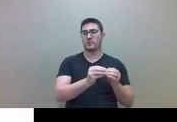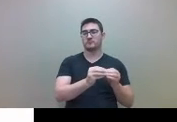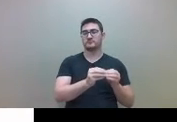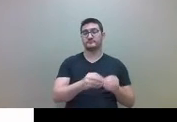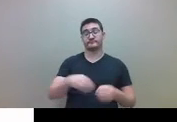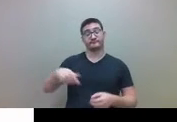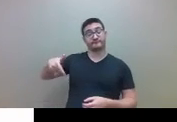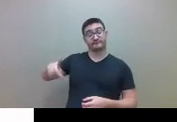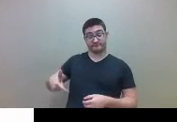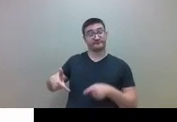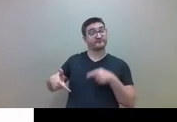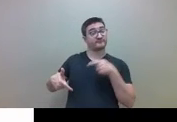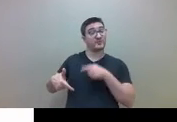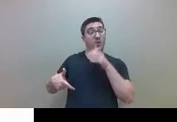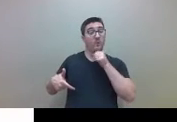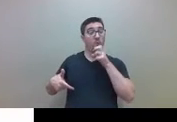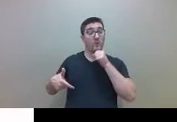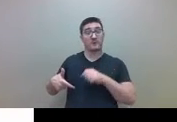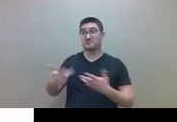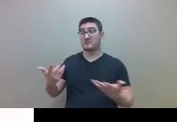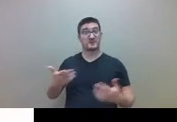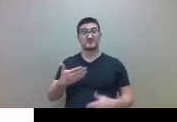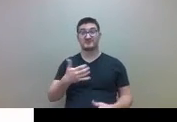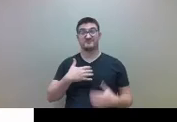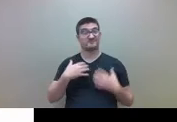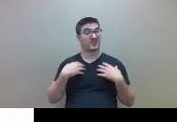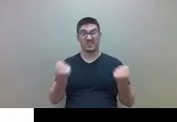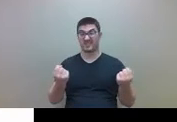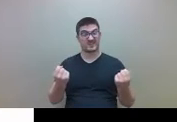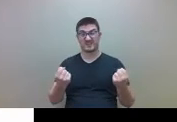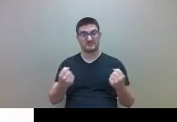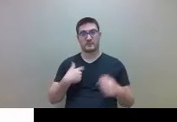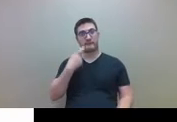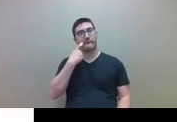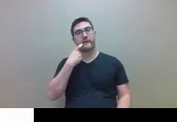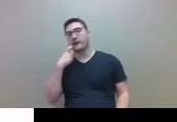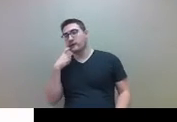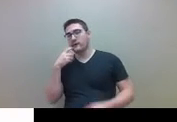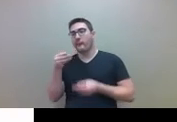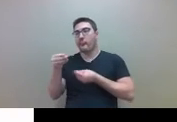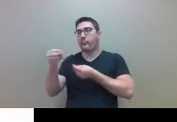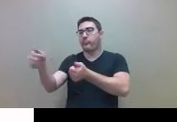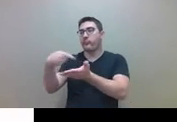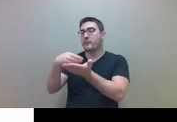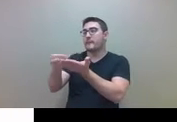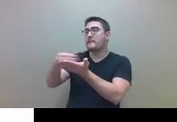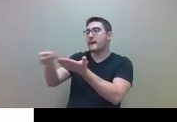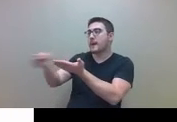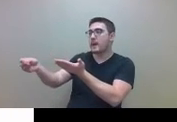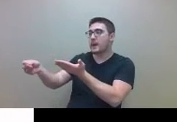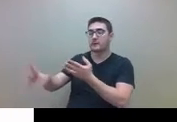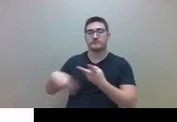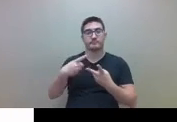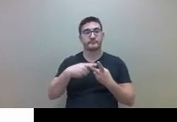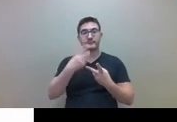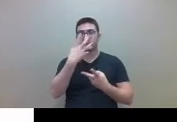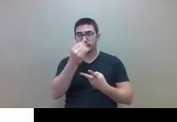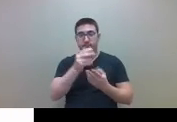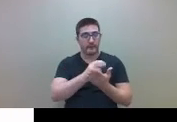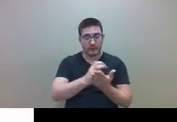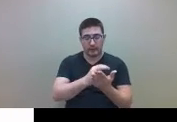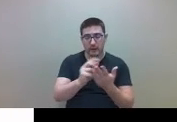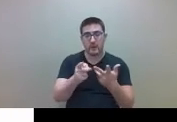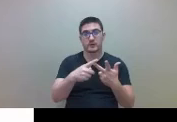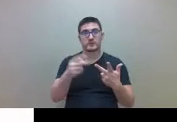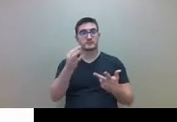in different behaviors that are not so healthy. Maybe you're shopping more, maybe you have insomnia, drinking more, smoking more, you're